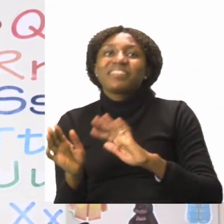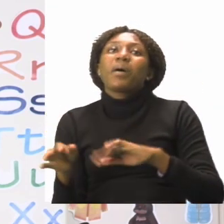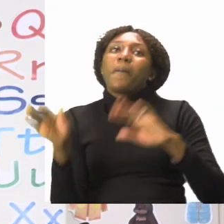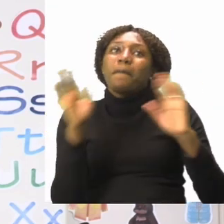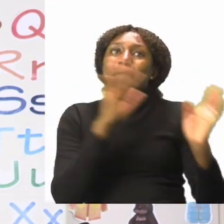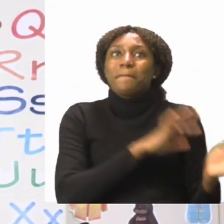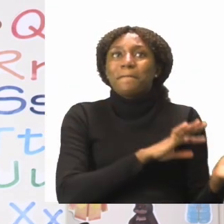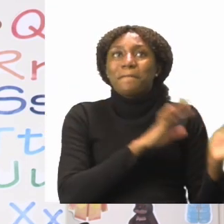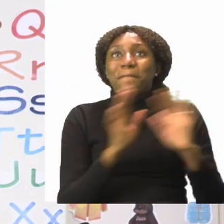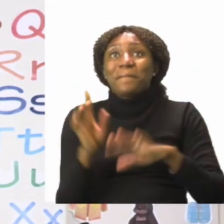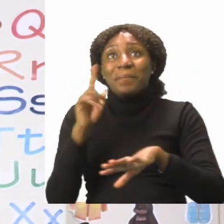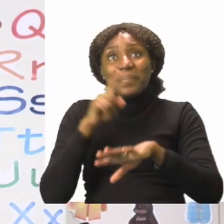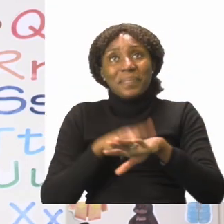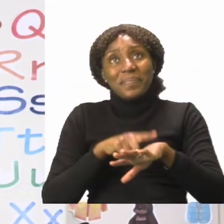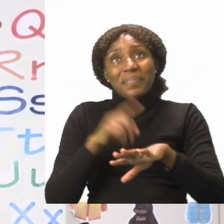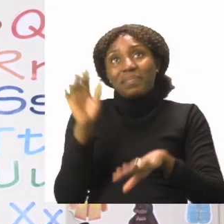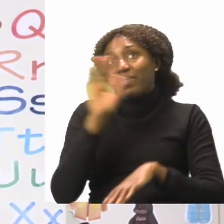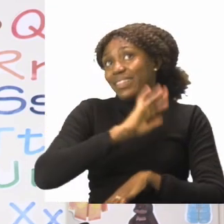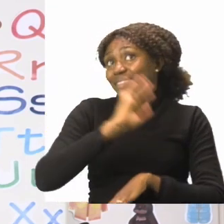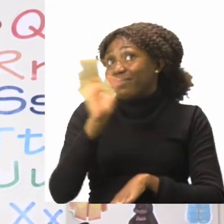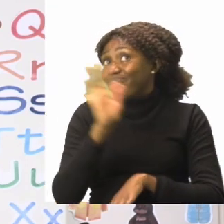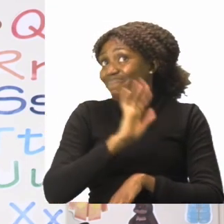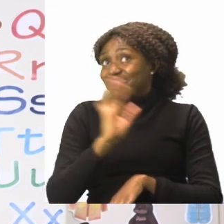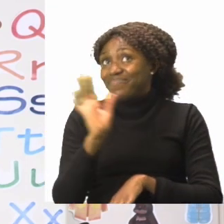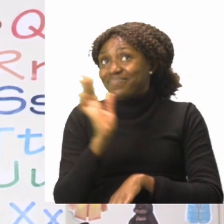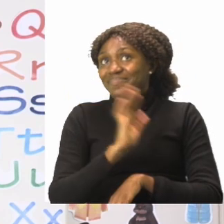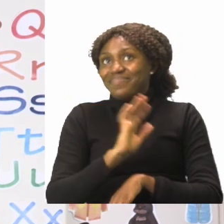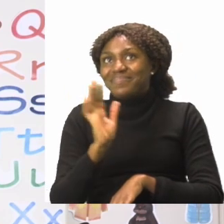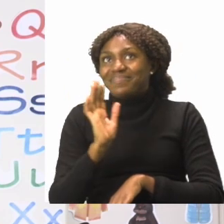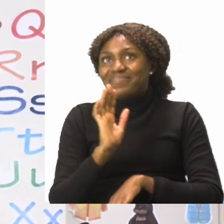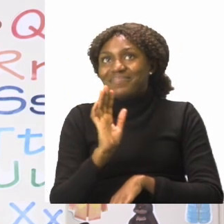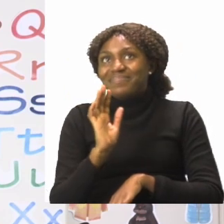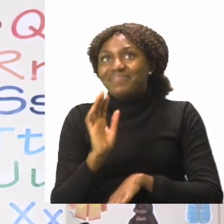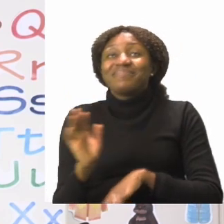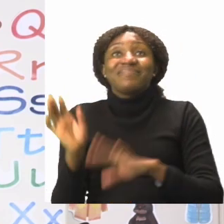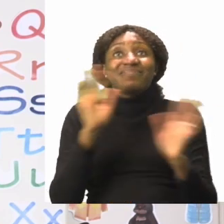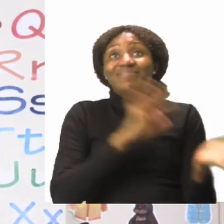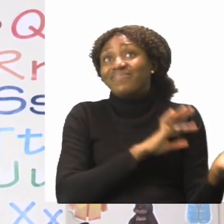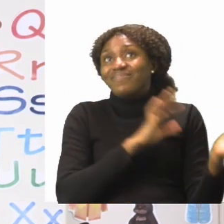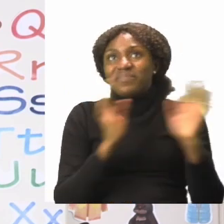goodbye. It's time to say goodbye.